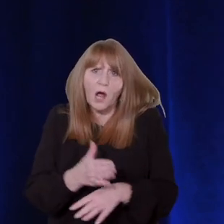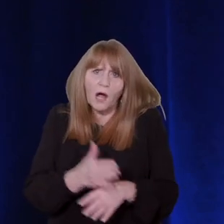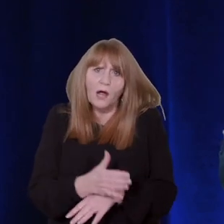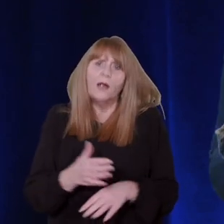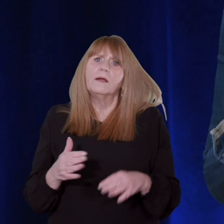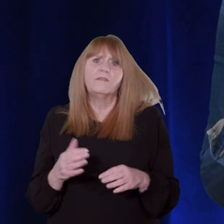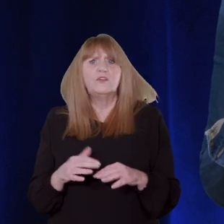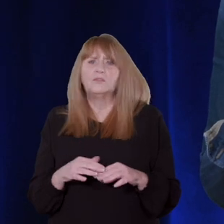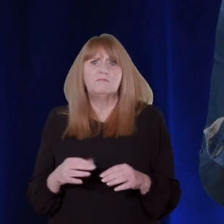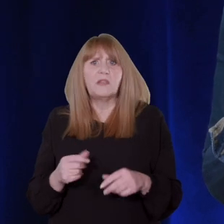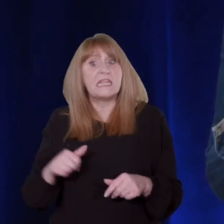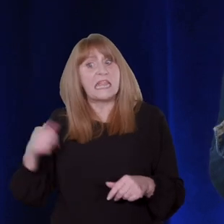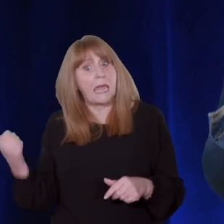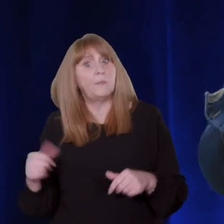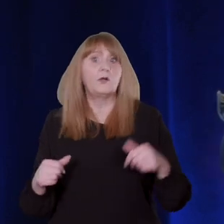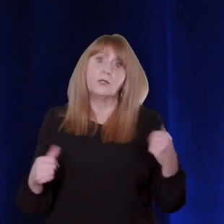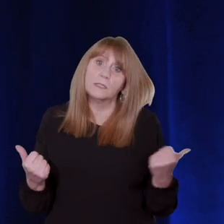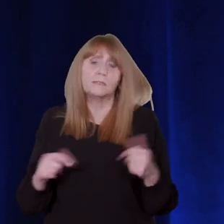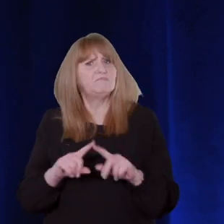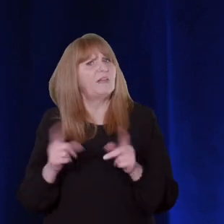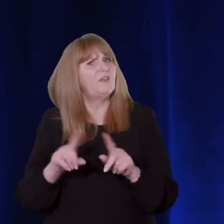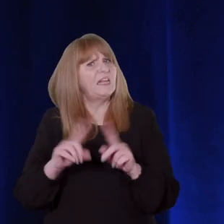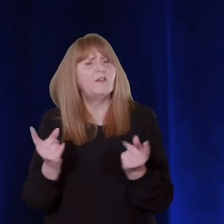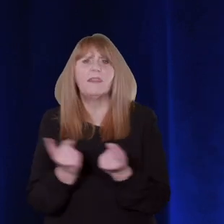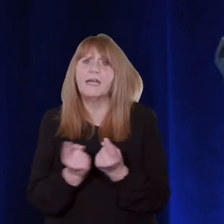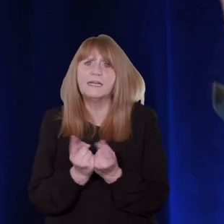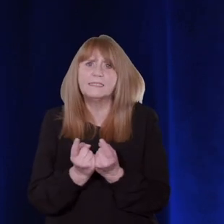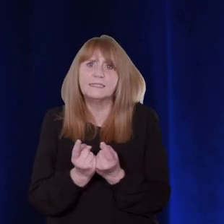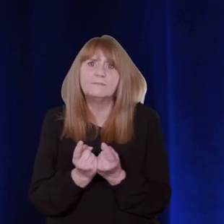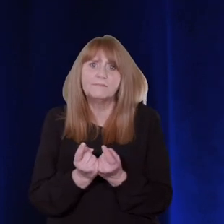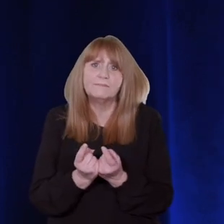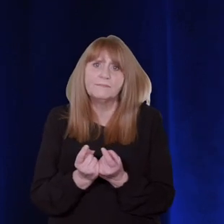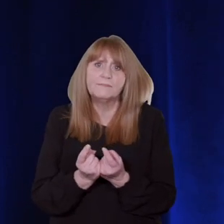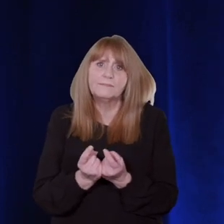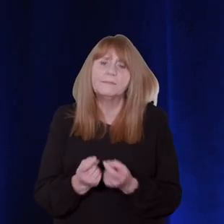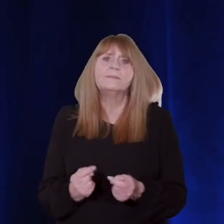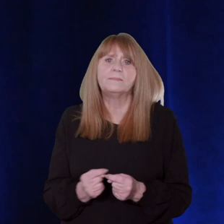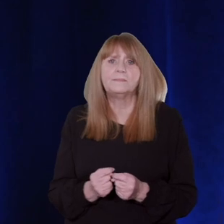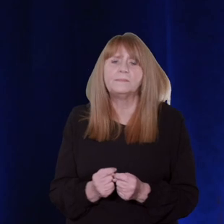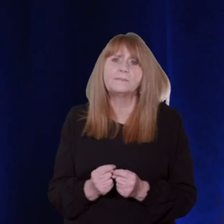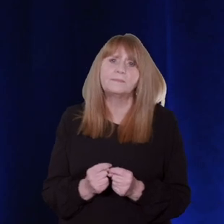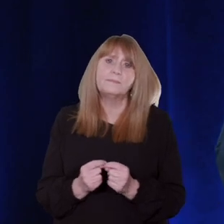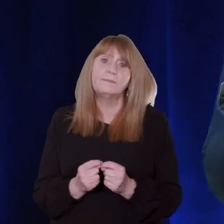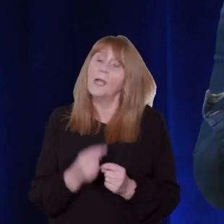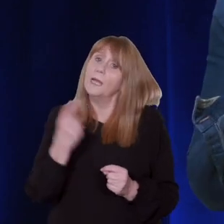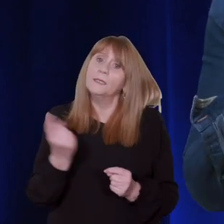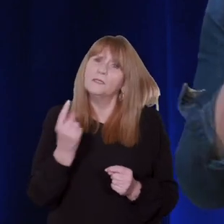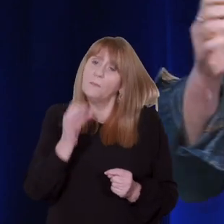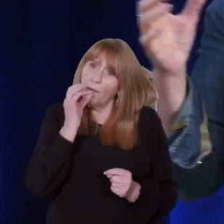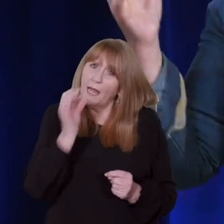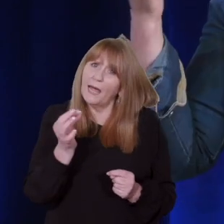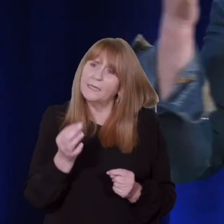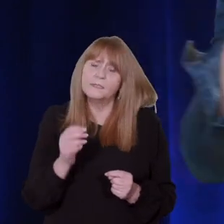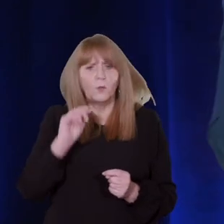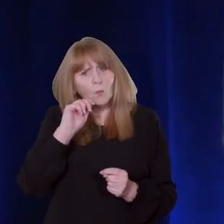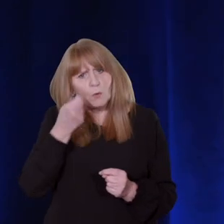revival would break out in their community, in their streets and in their wee estate there. Someone else asked, would you pray that